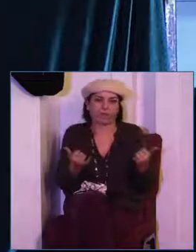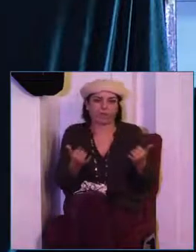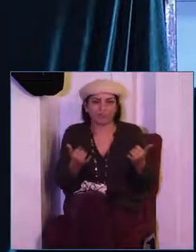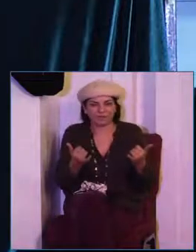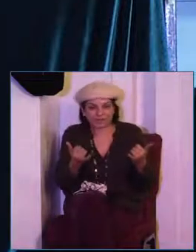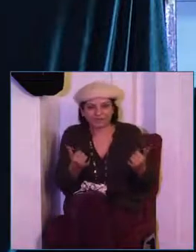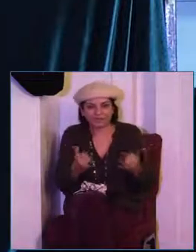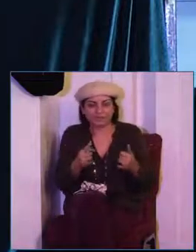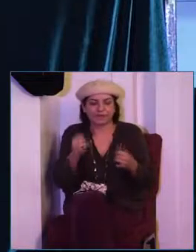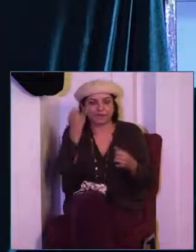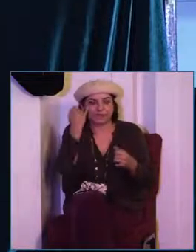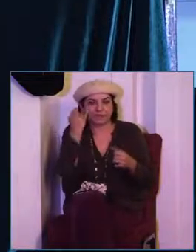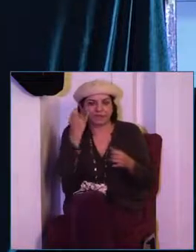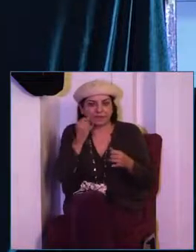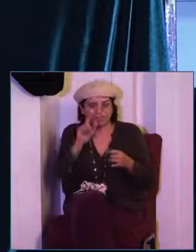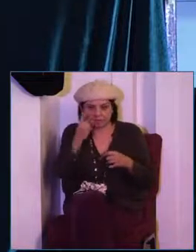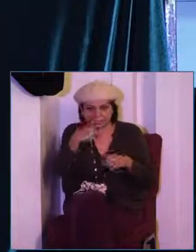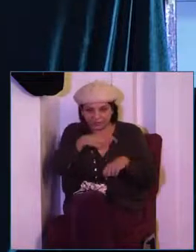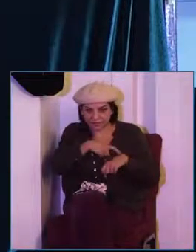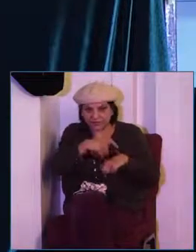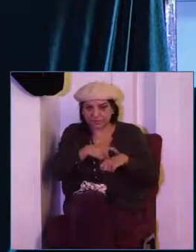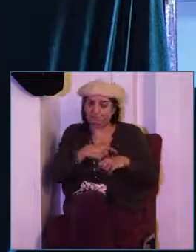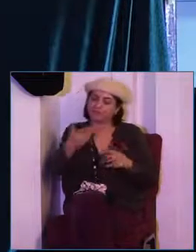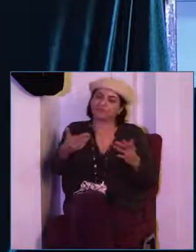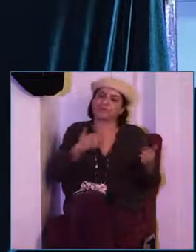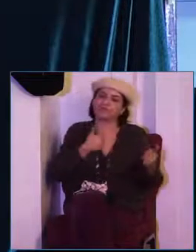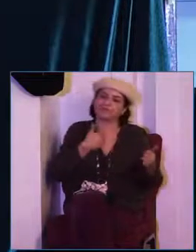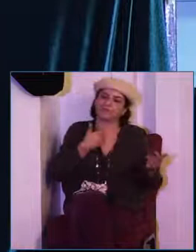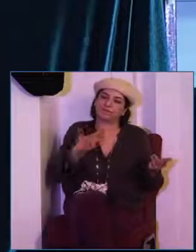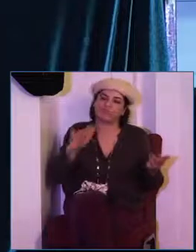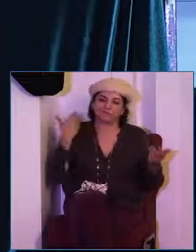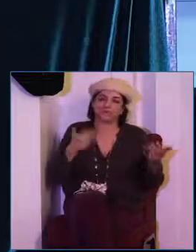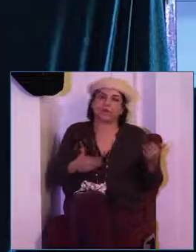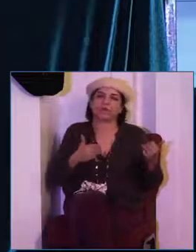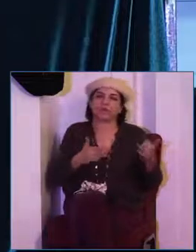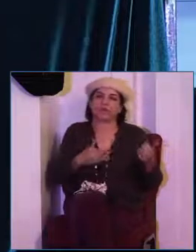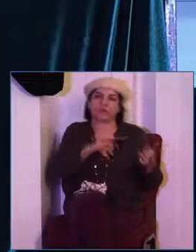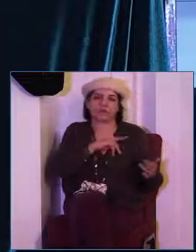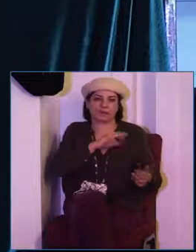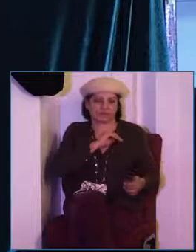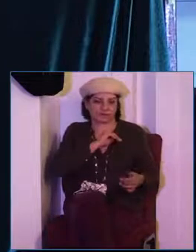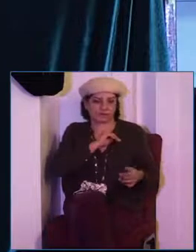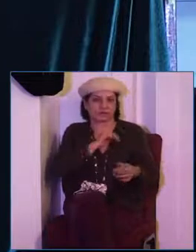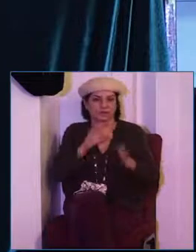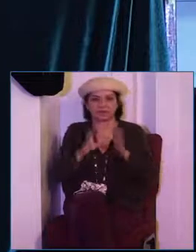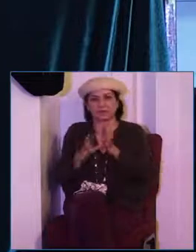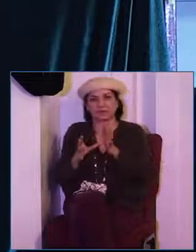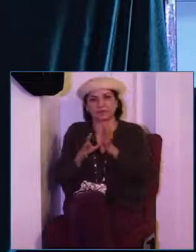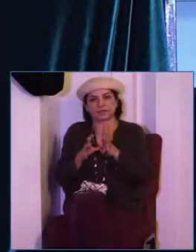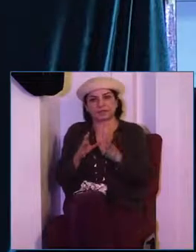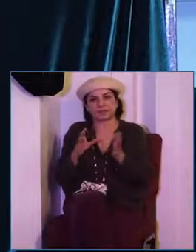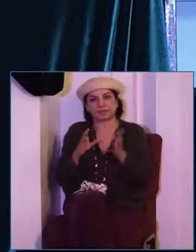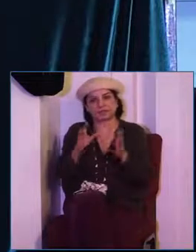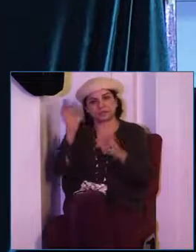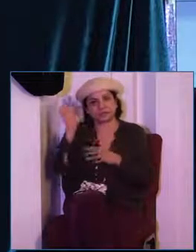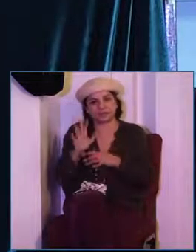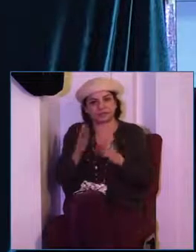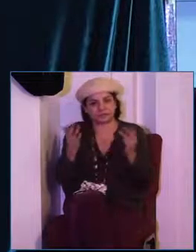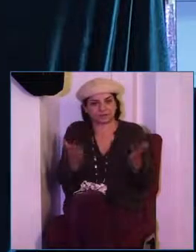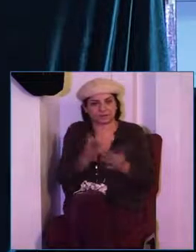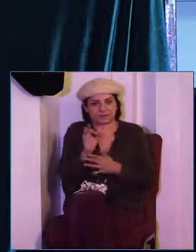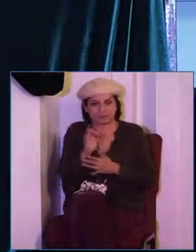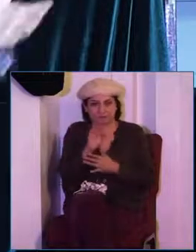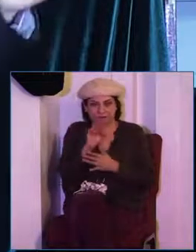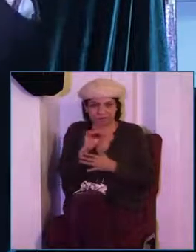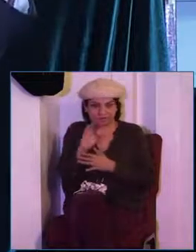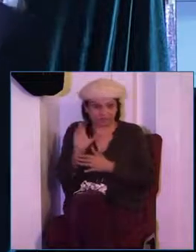first time with us, then let me introduce myself. I'm Reverend Keith Mazingo. I'm the senior pastor here at Founders Metropolitan Community Church in